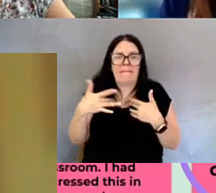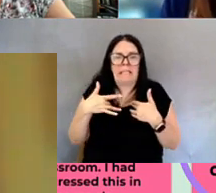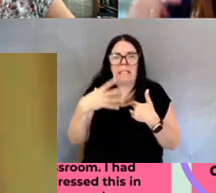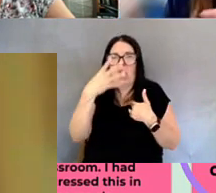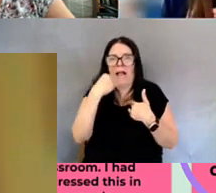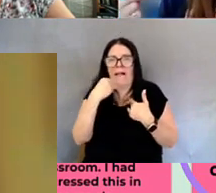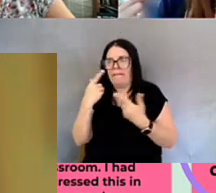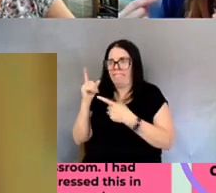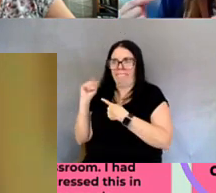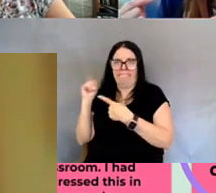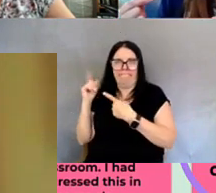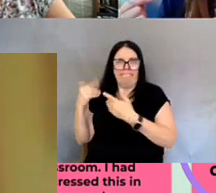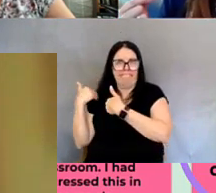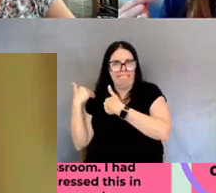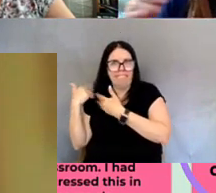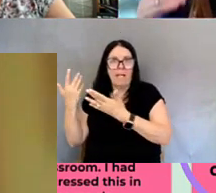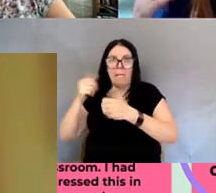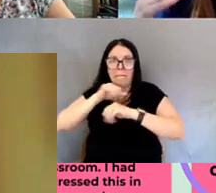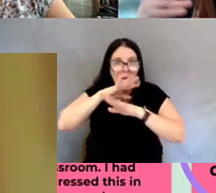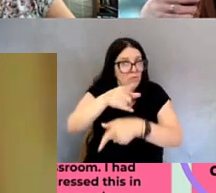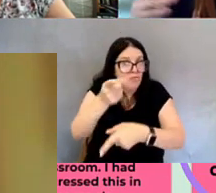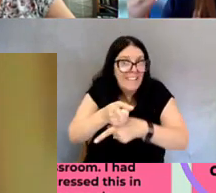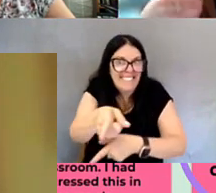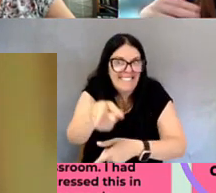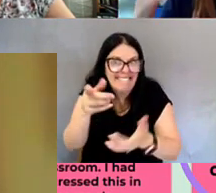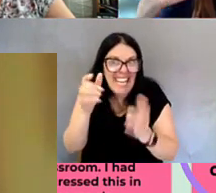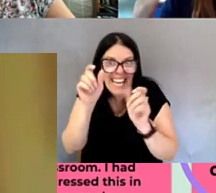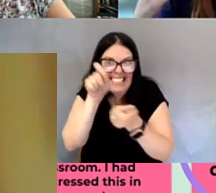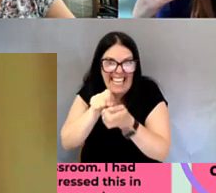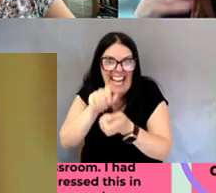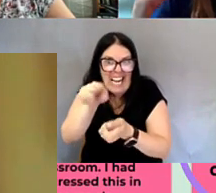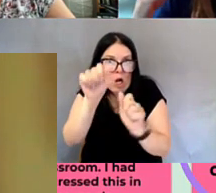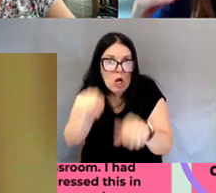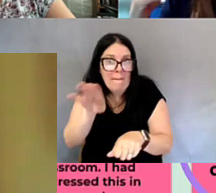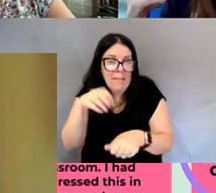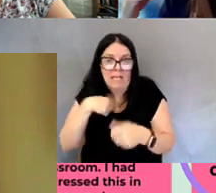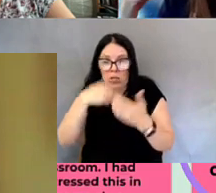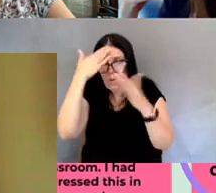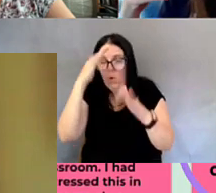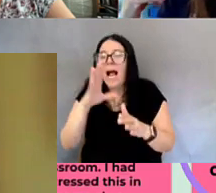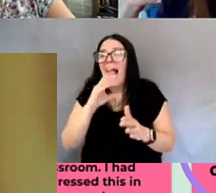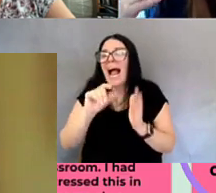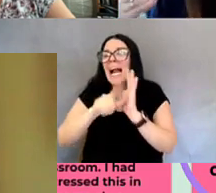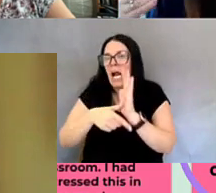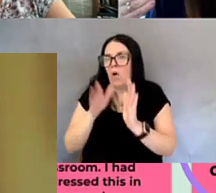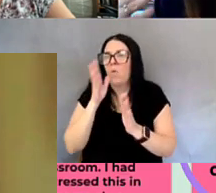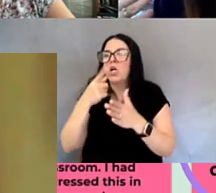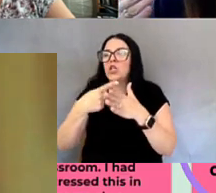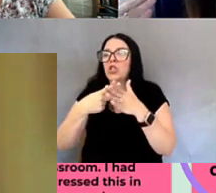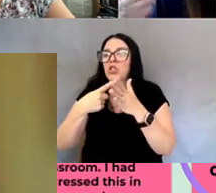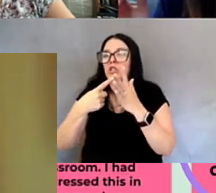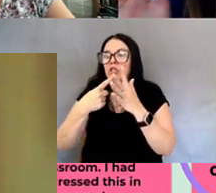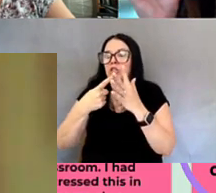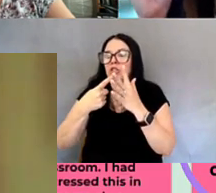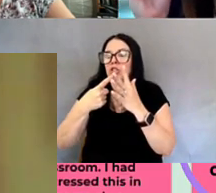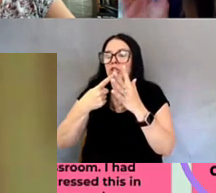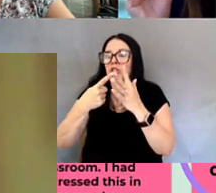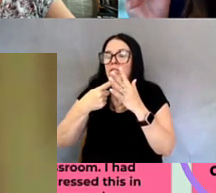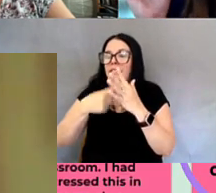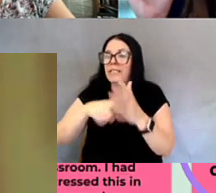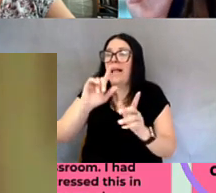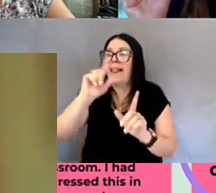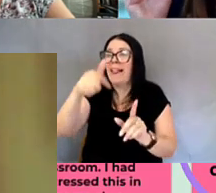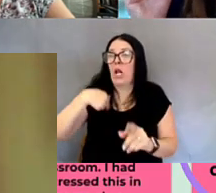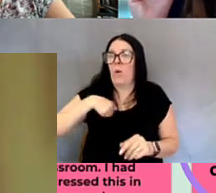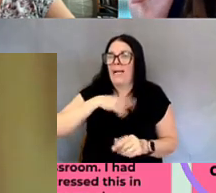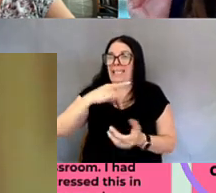on. And later I will share with you on the website that's being developed that cameras on off discussion with a